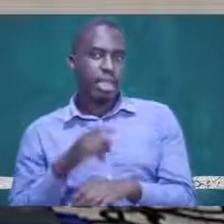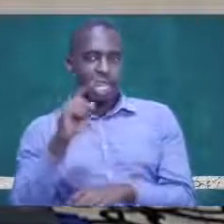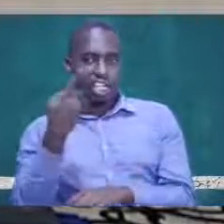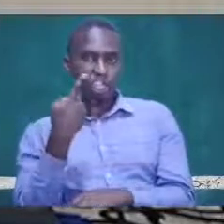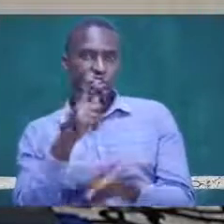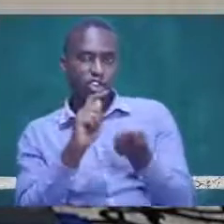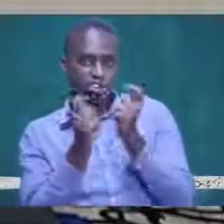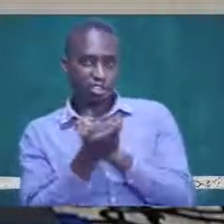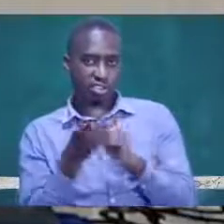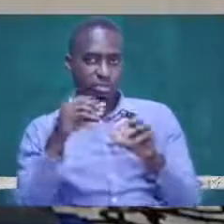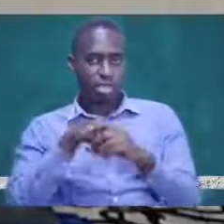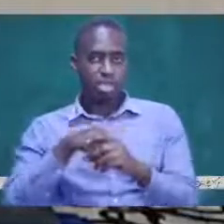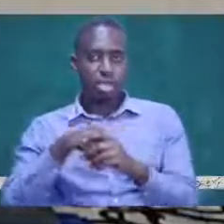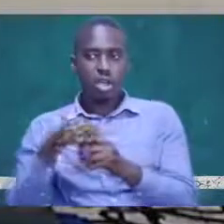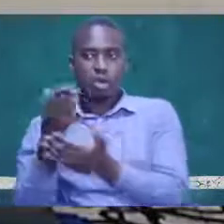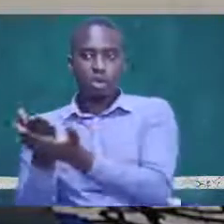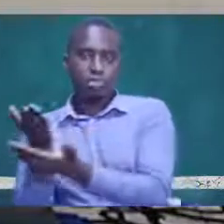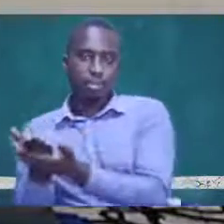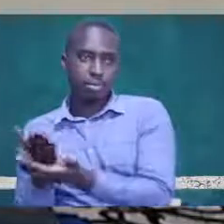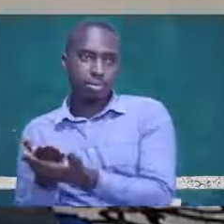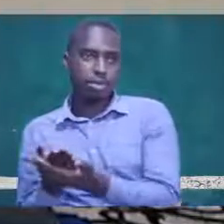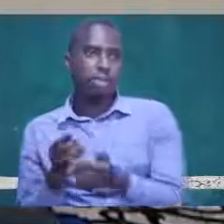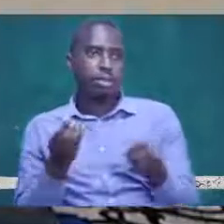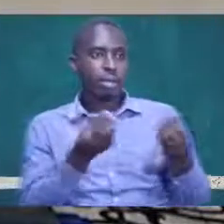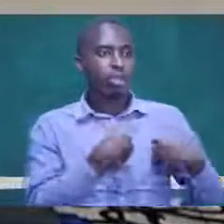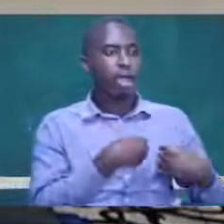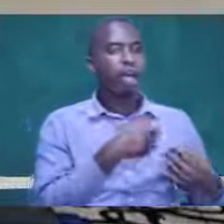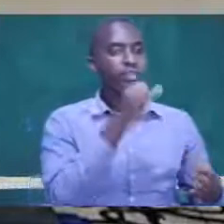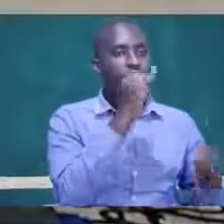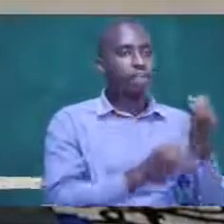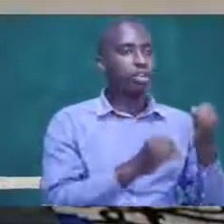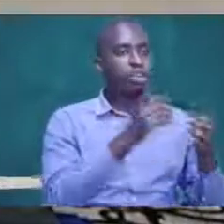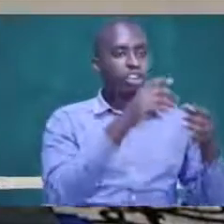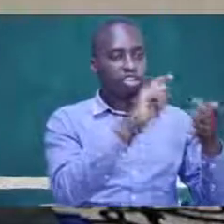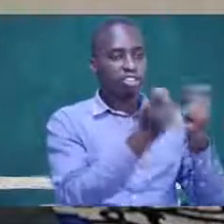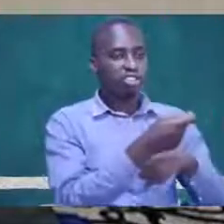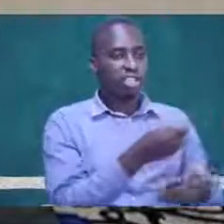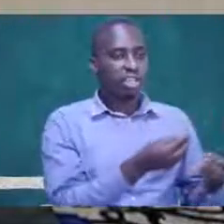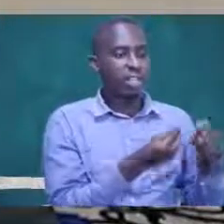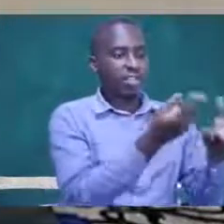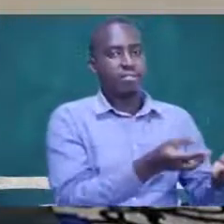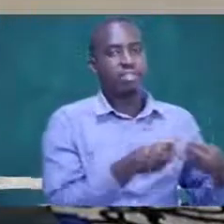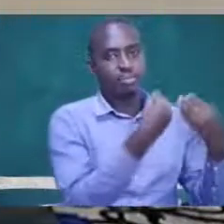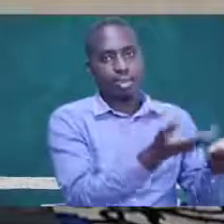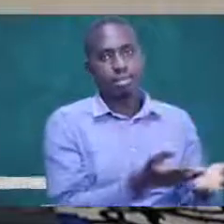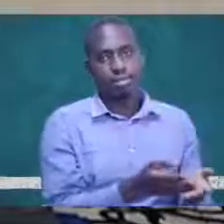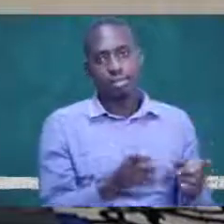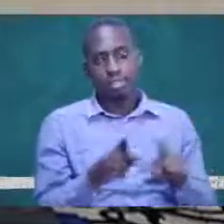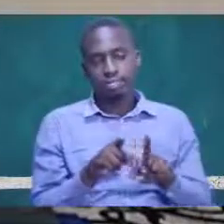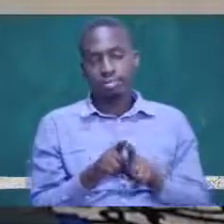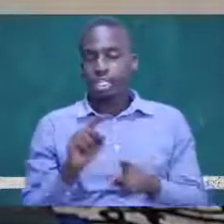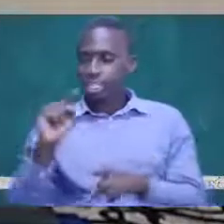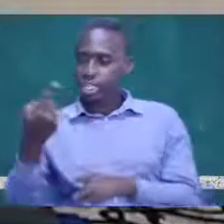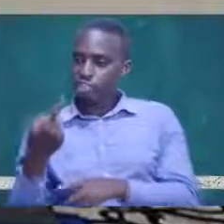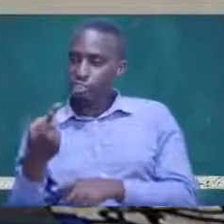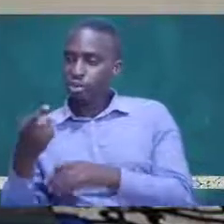change in consumption multiplies itself to give a final change in investment. The number of times the initial change